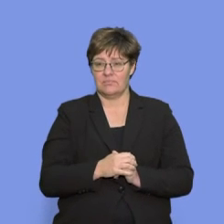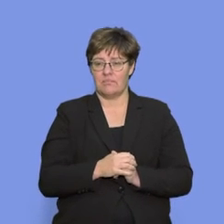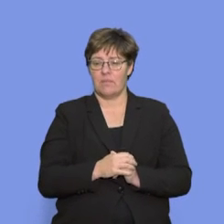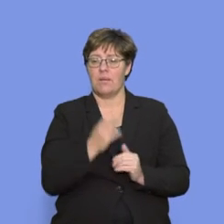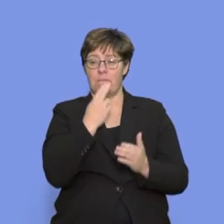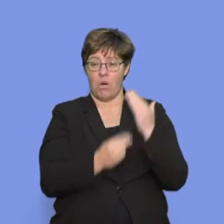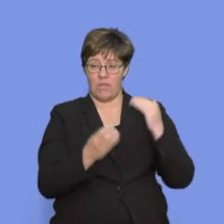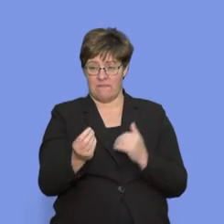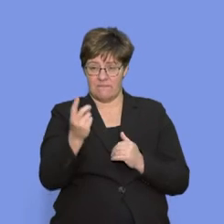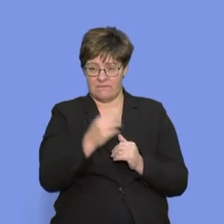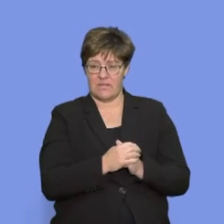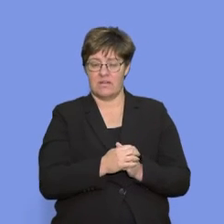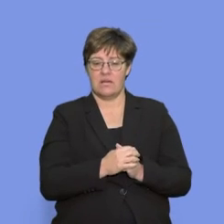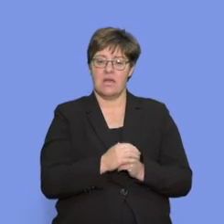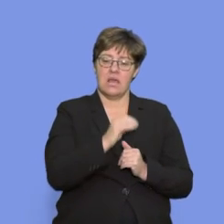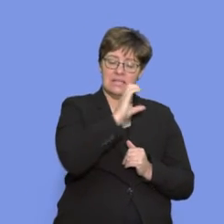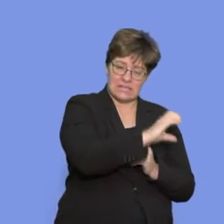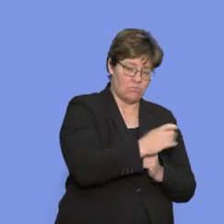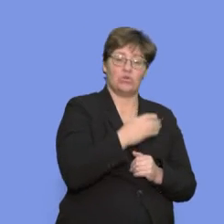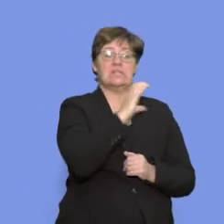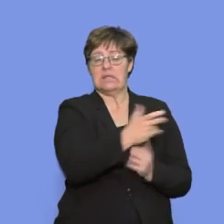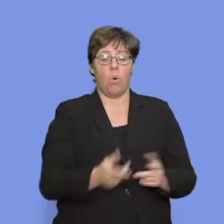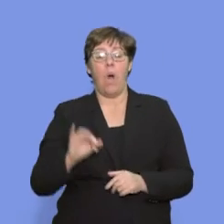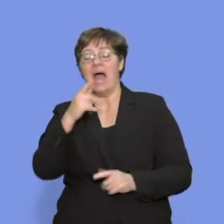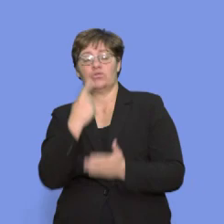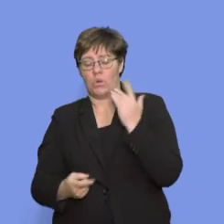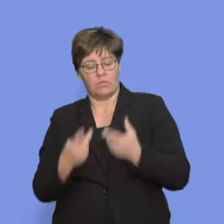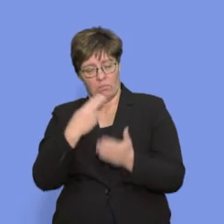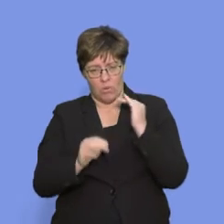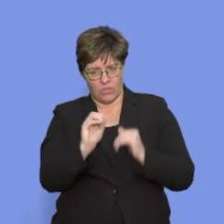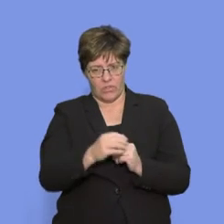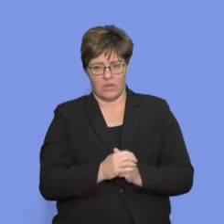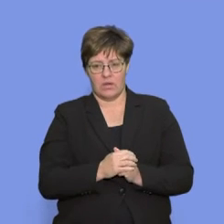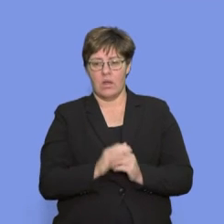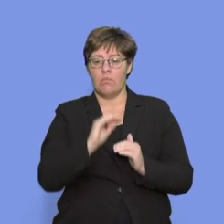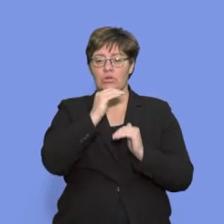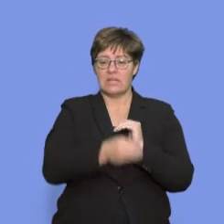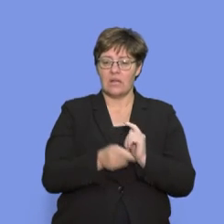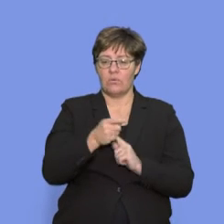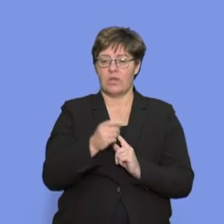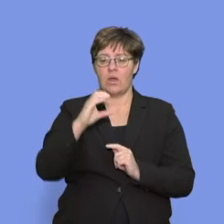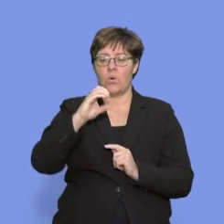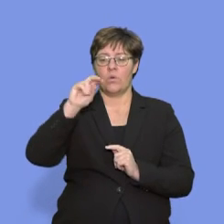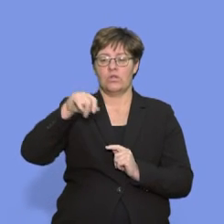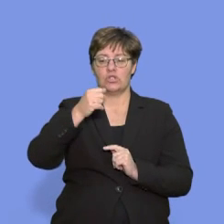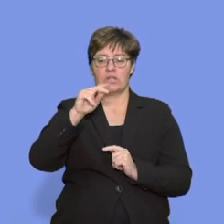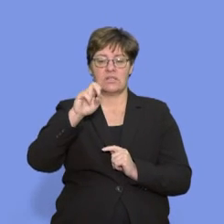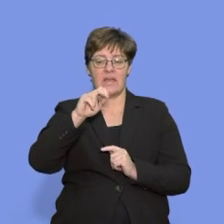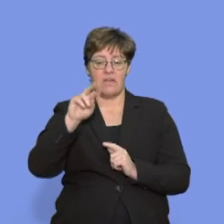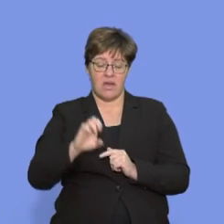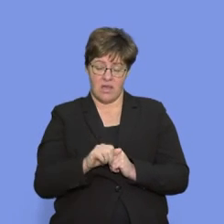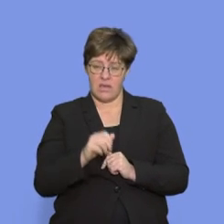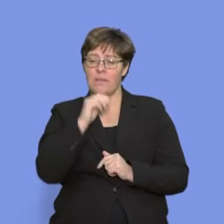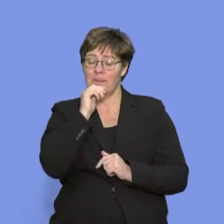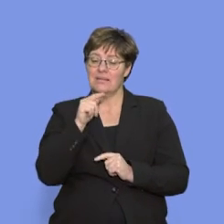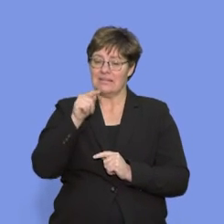Letter and name. You can't just say iris. Is protected by the conjunctiva, slip of the word,